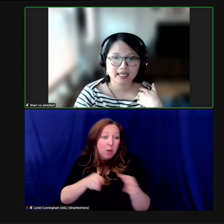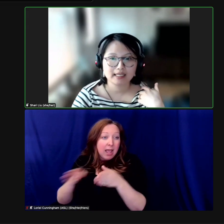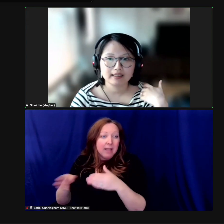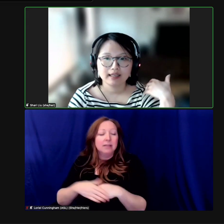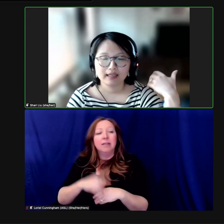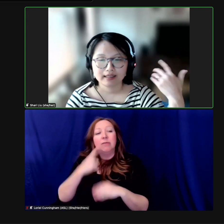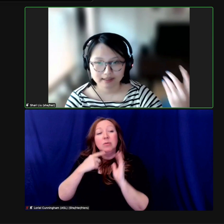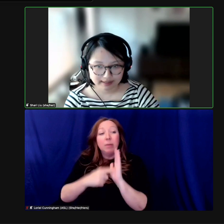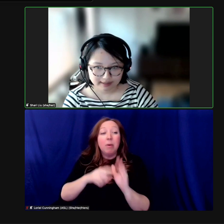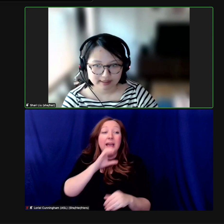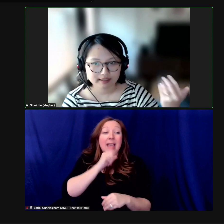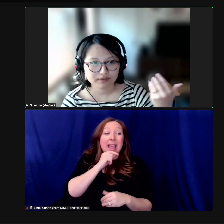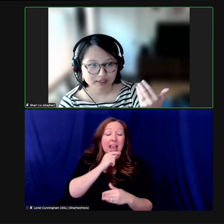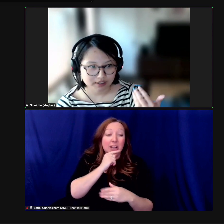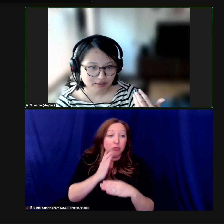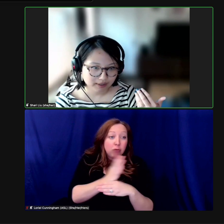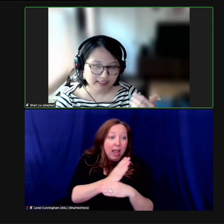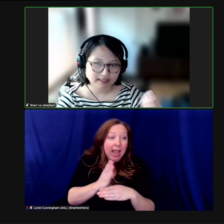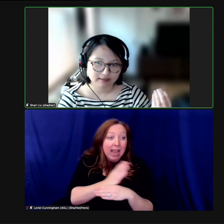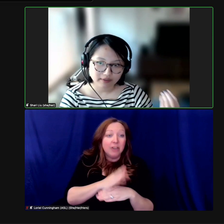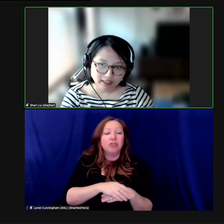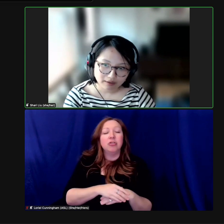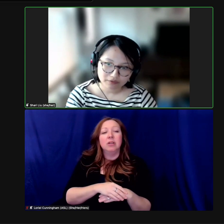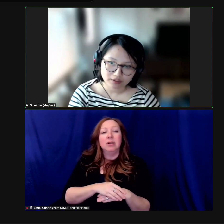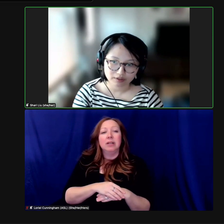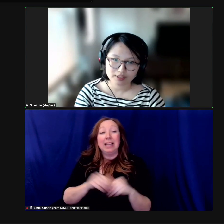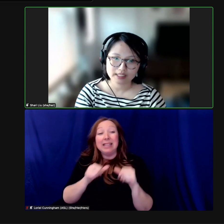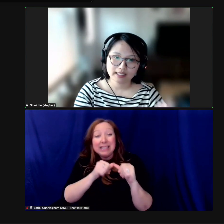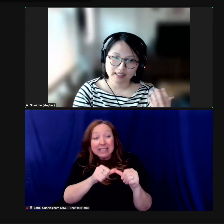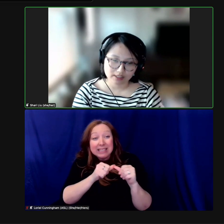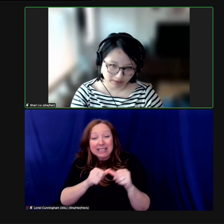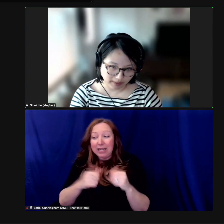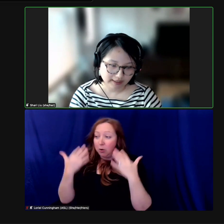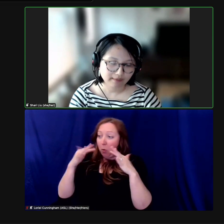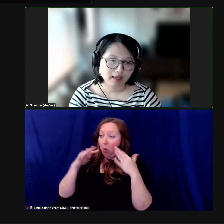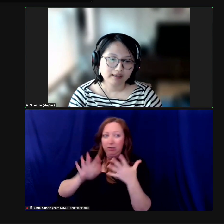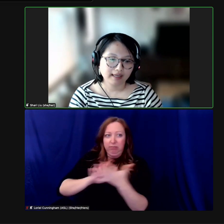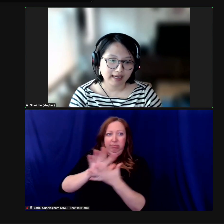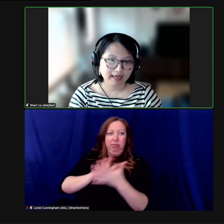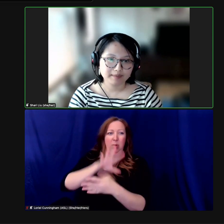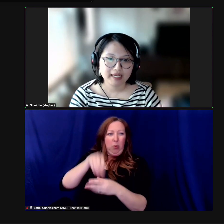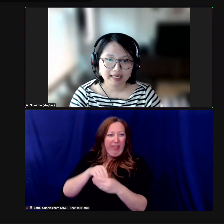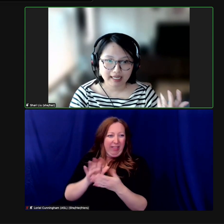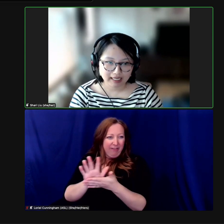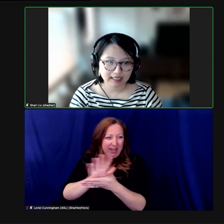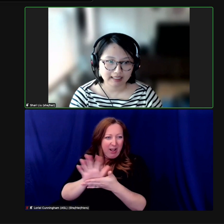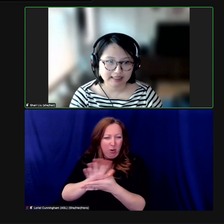and setting, consistency versus noise in the video features, and so on.